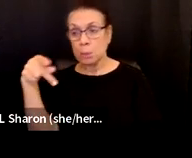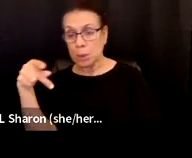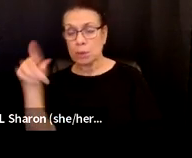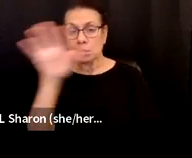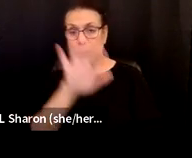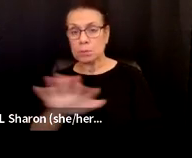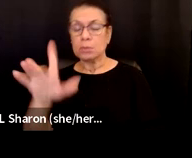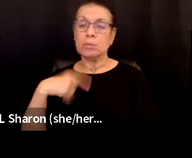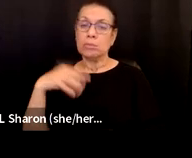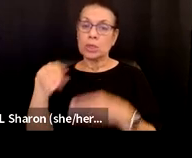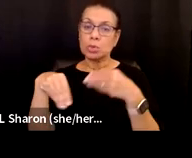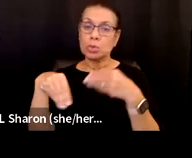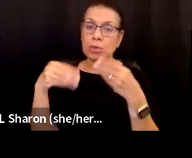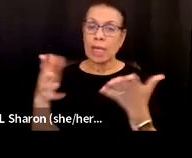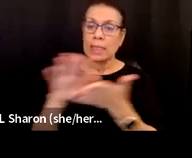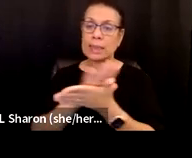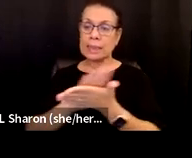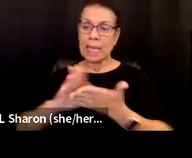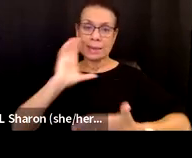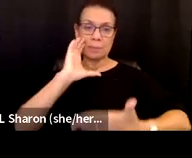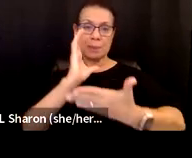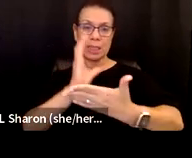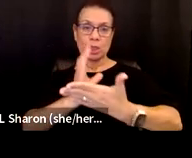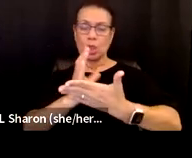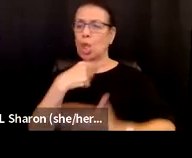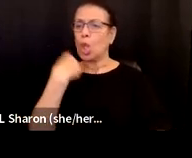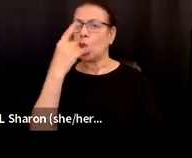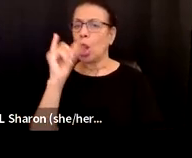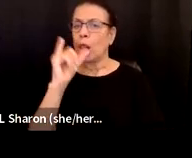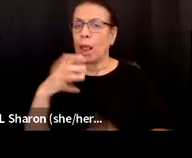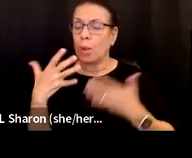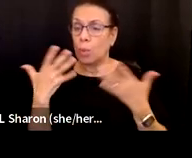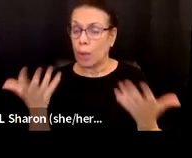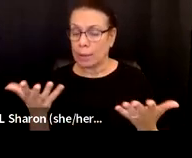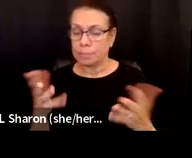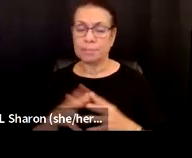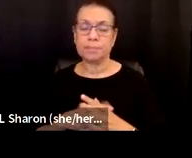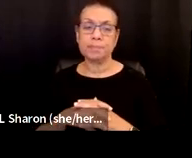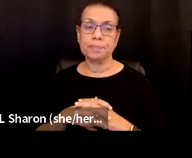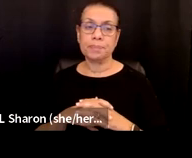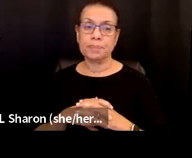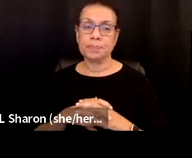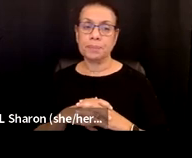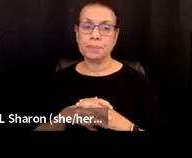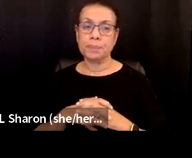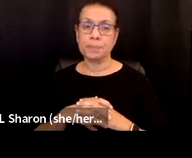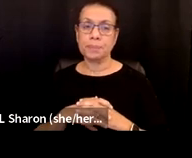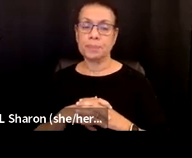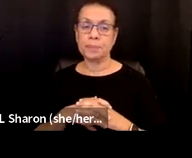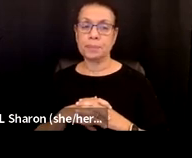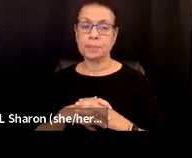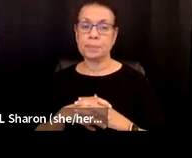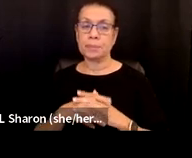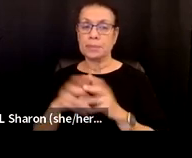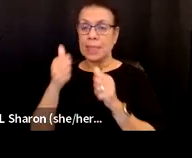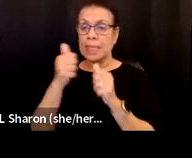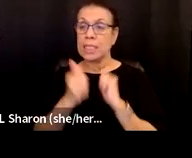provides a nice visual of what this might look like and so you'll see in each sort